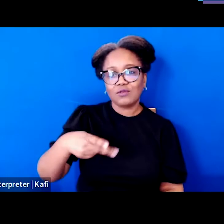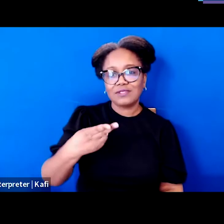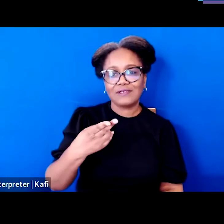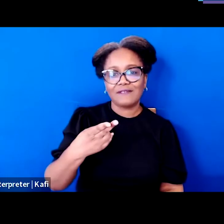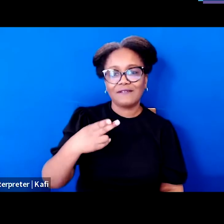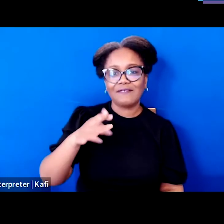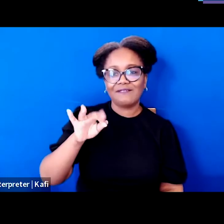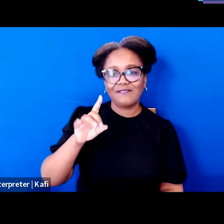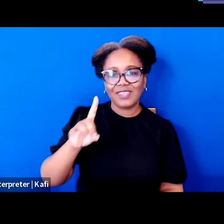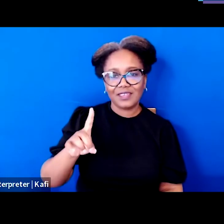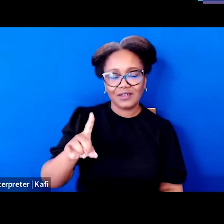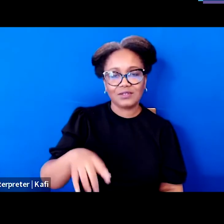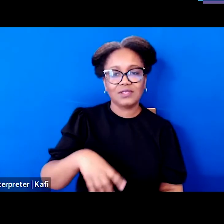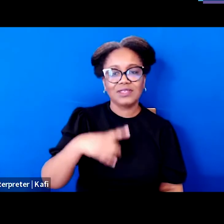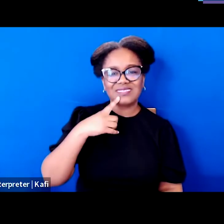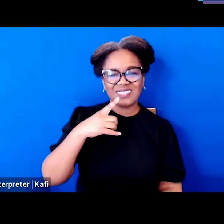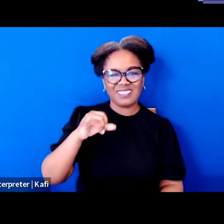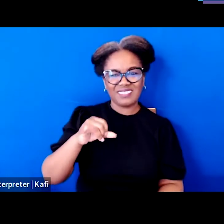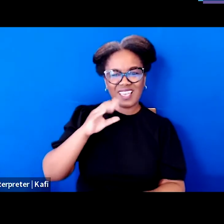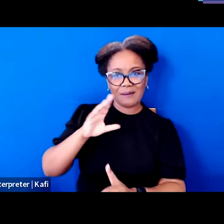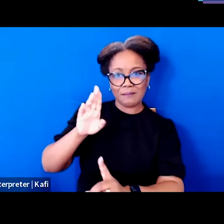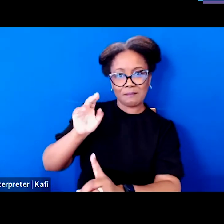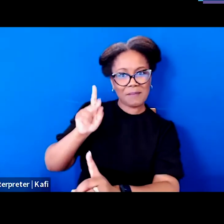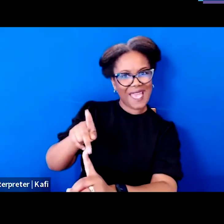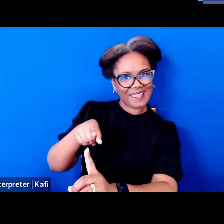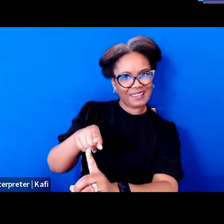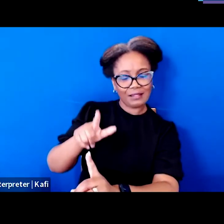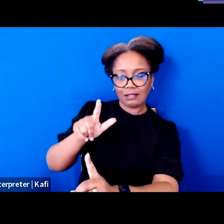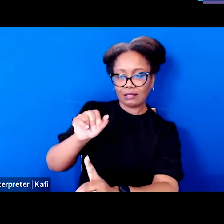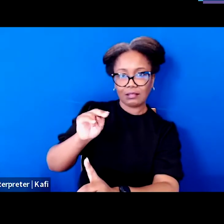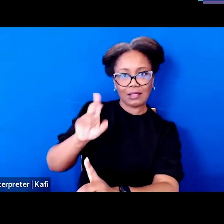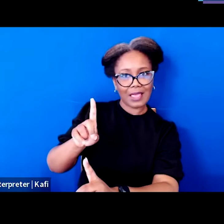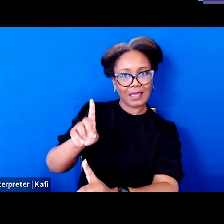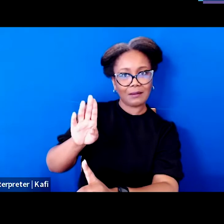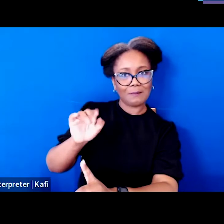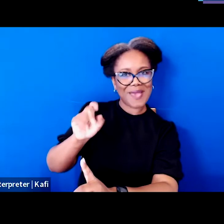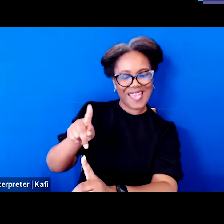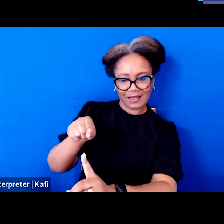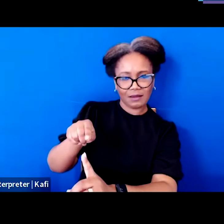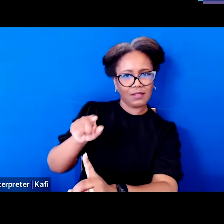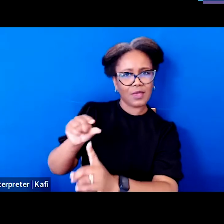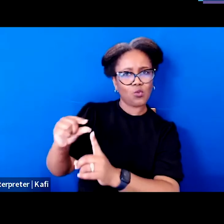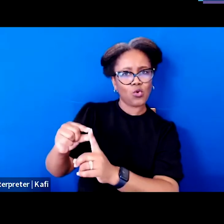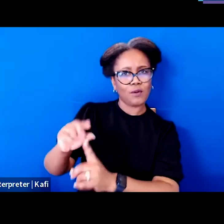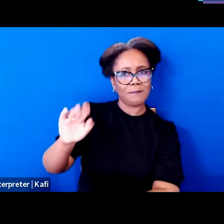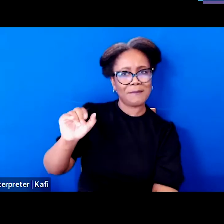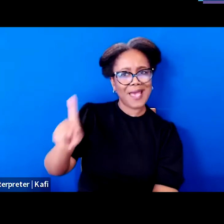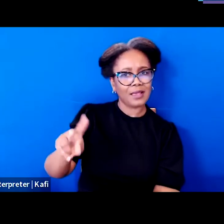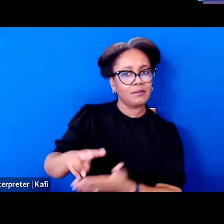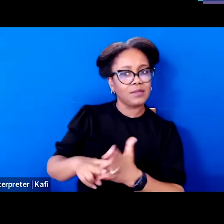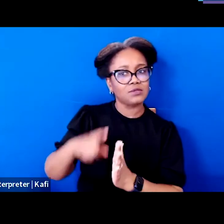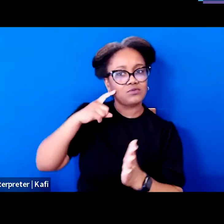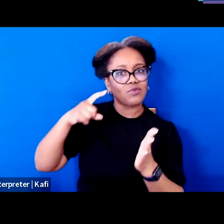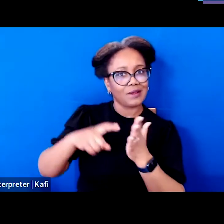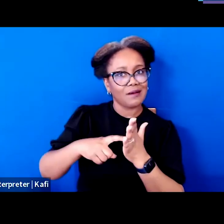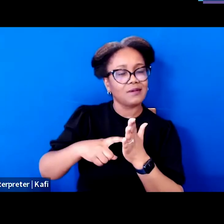yourself of the notion that the land was ever yours in the first place. And so I just want to end this with that quote.